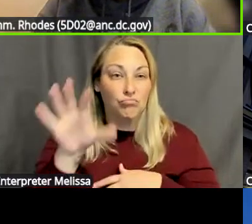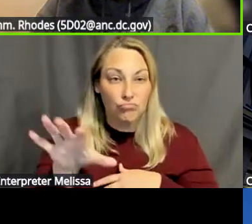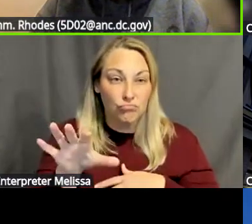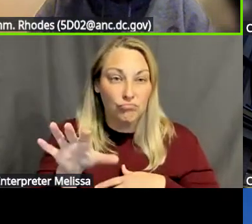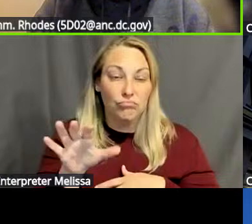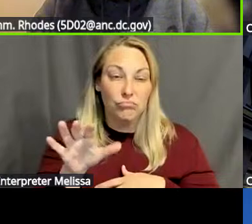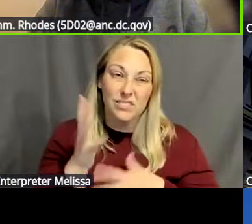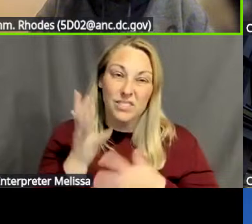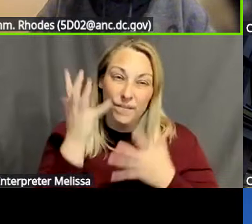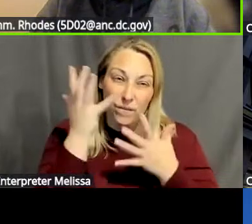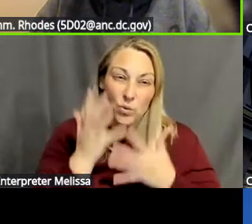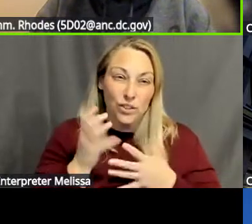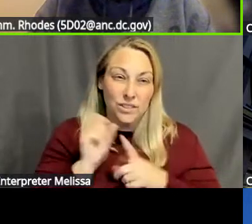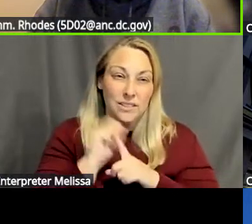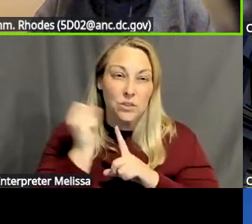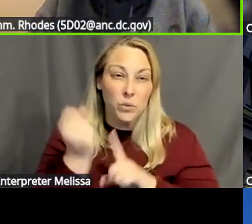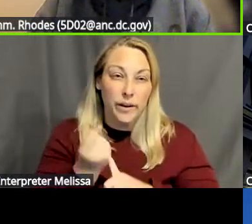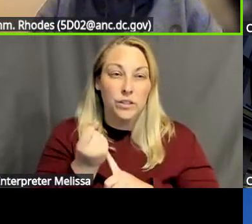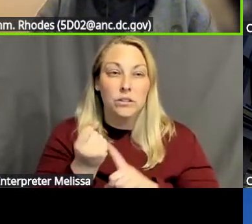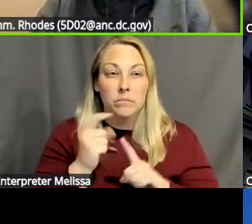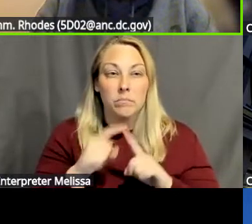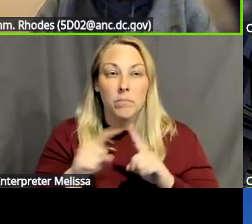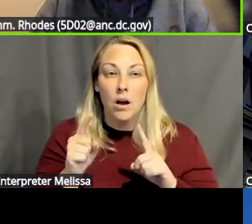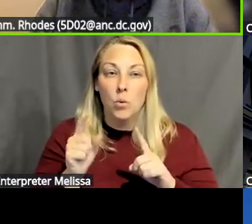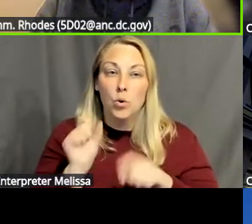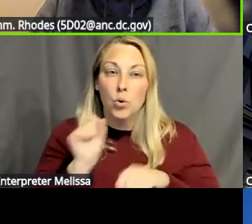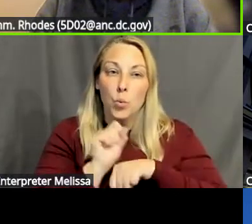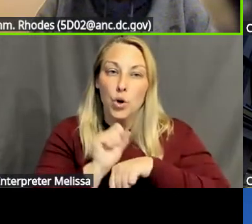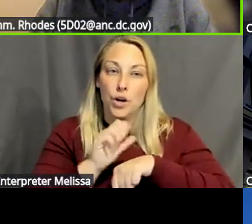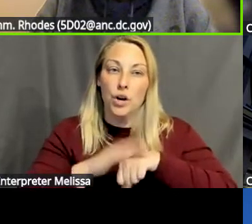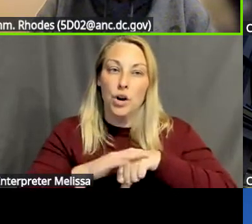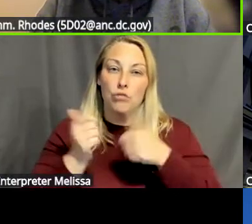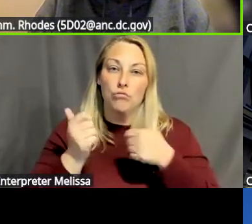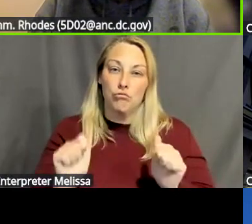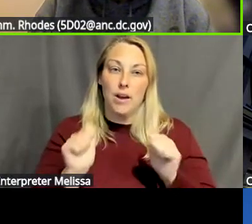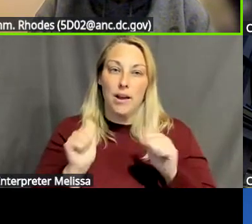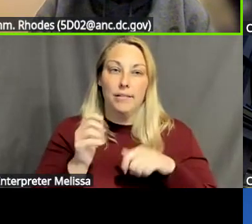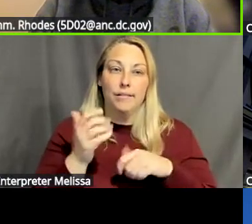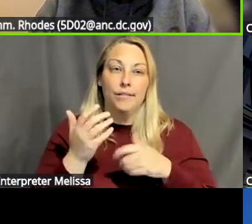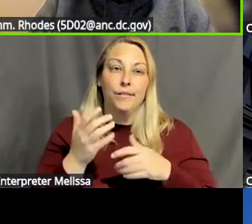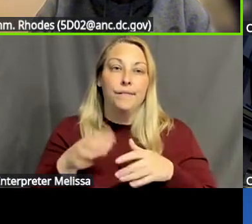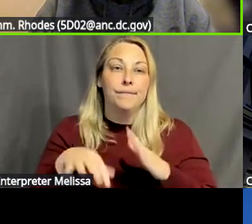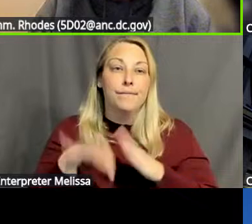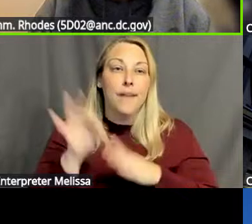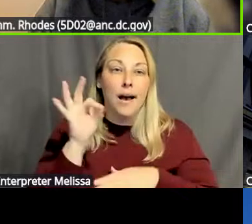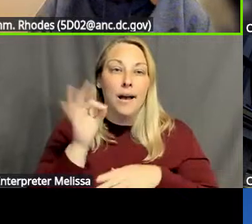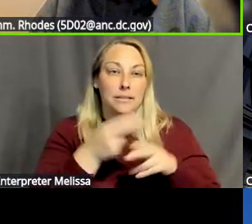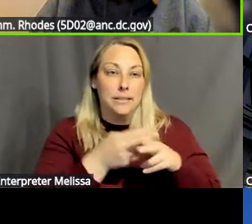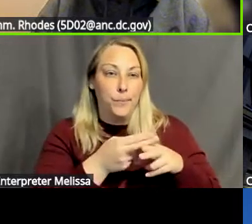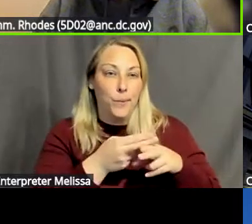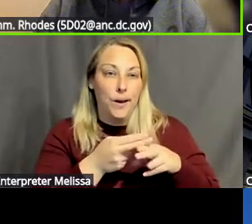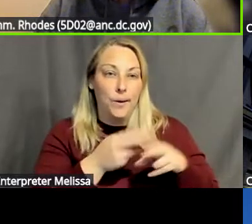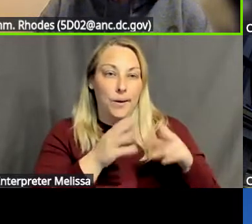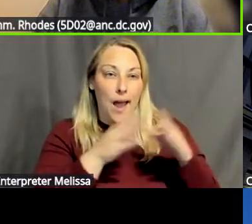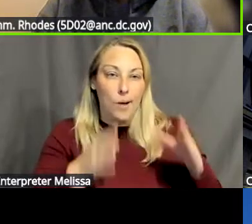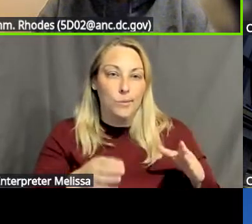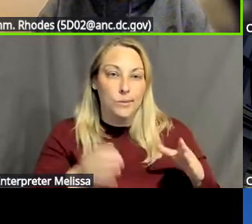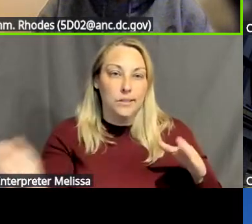we're working on getting the residents some temporary housing.